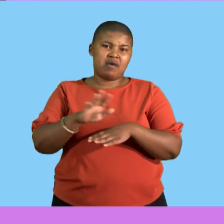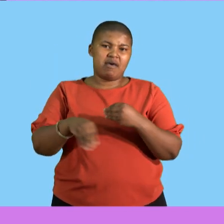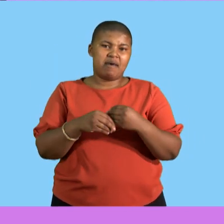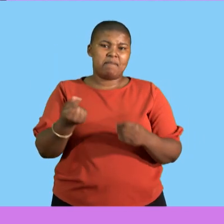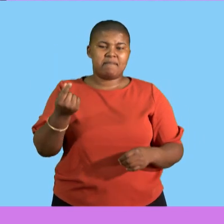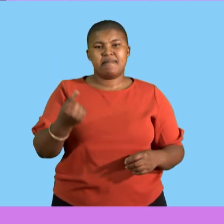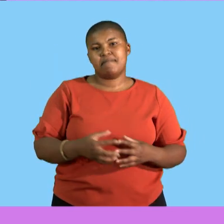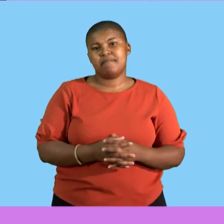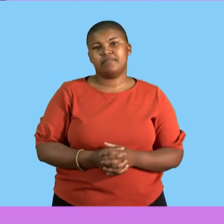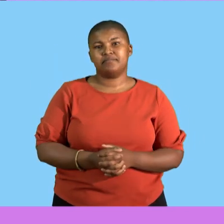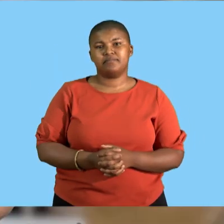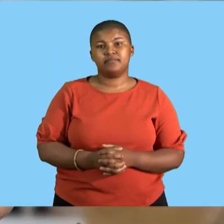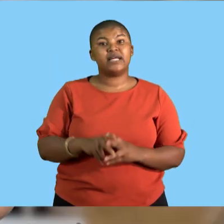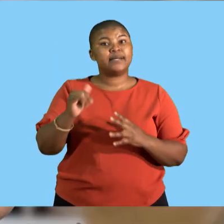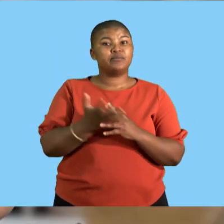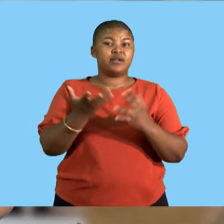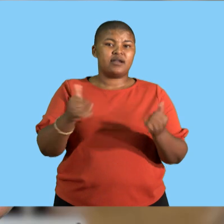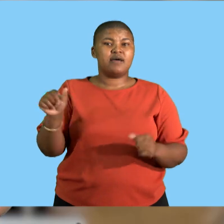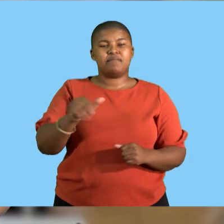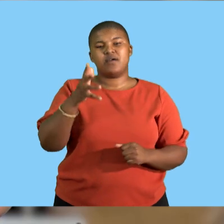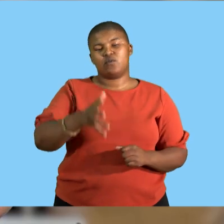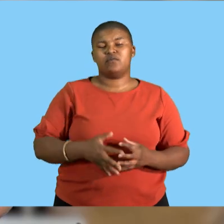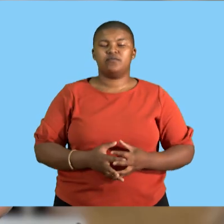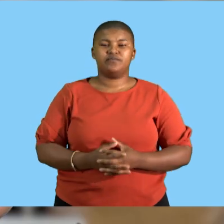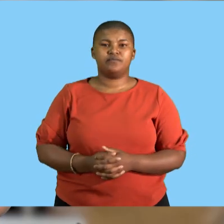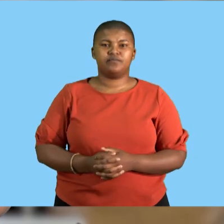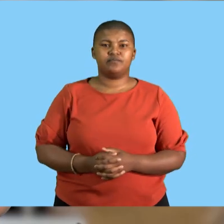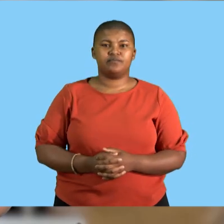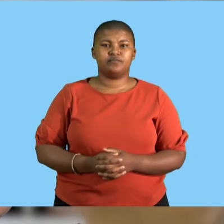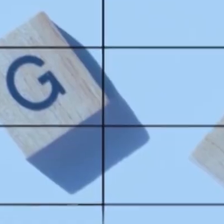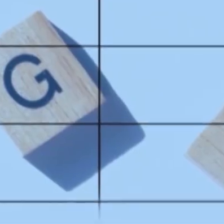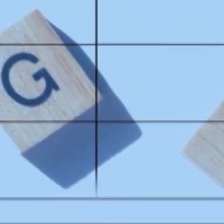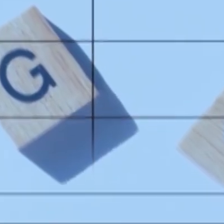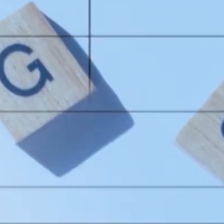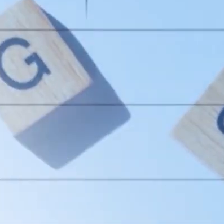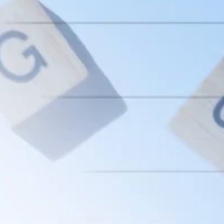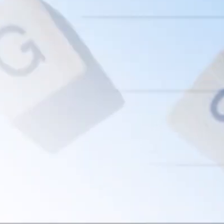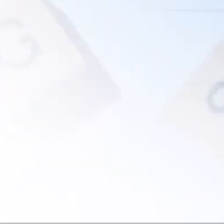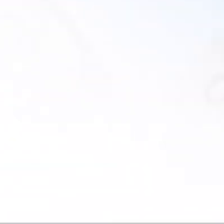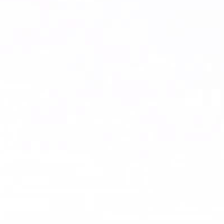to budget for. Let's take a break. See you soon.